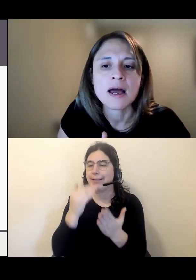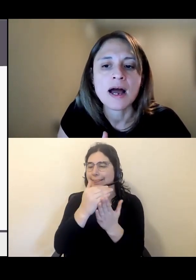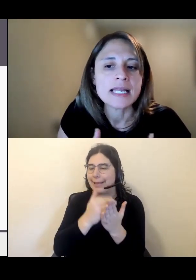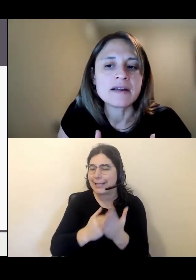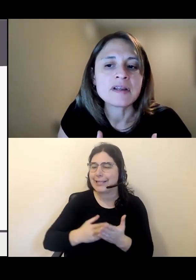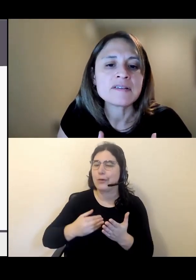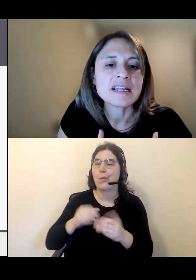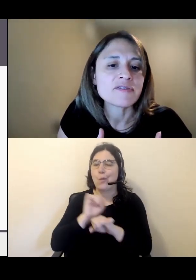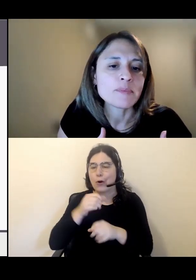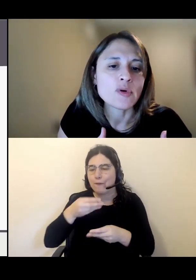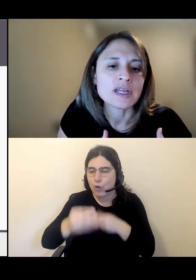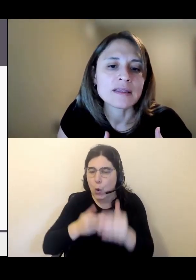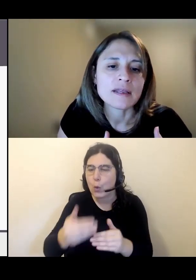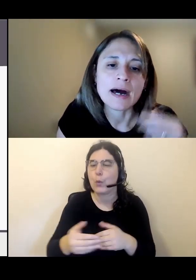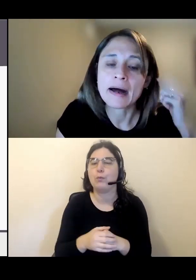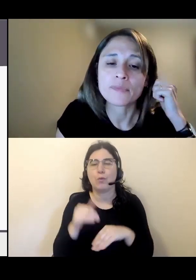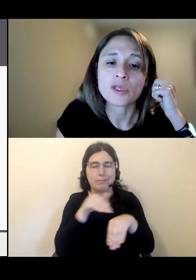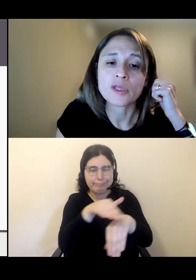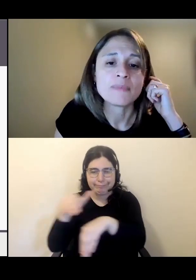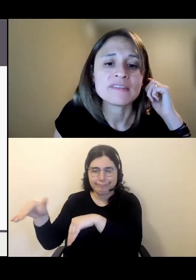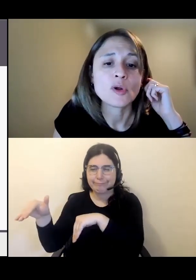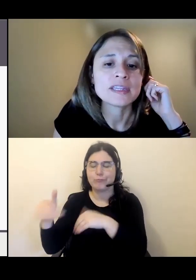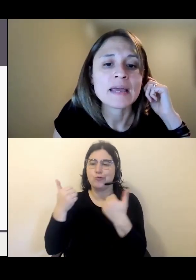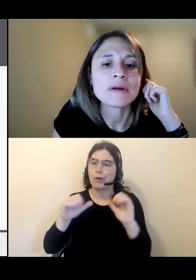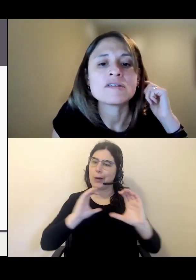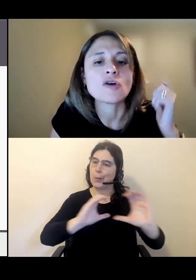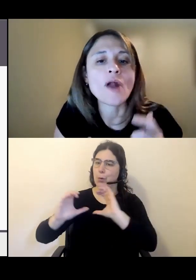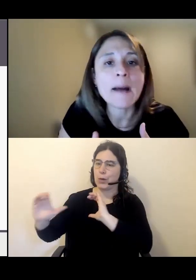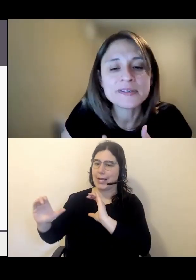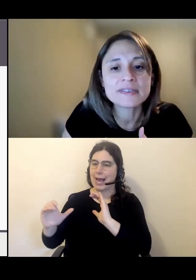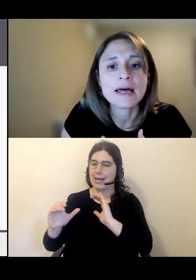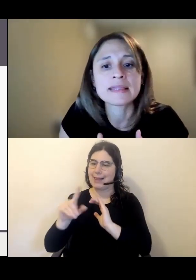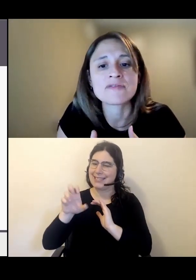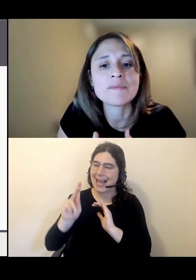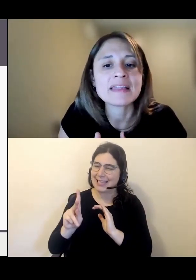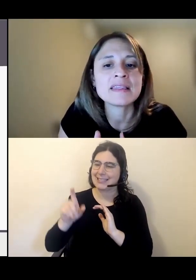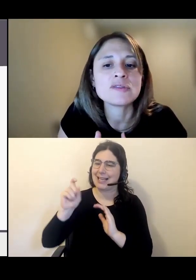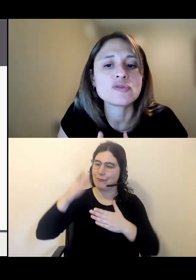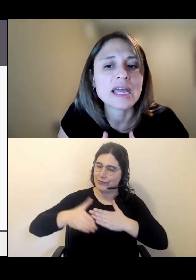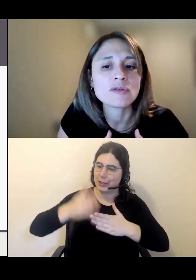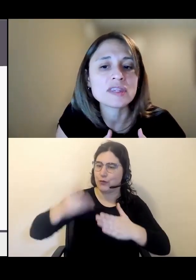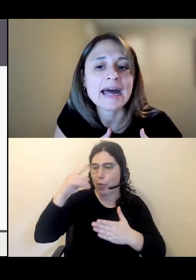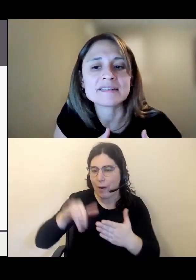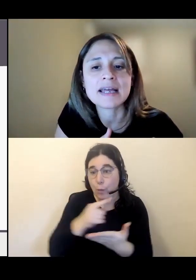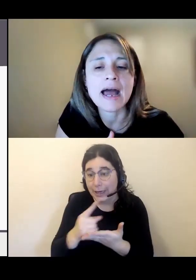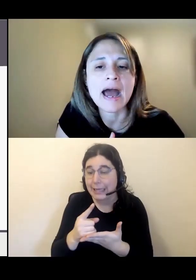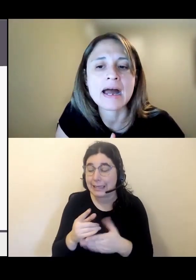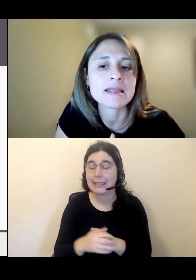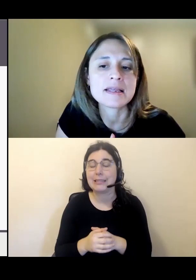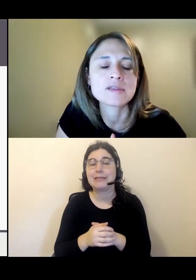team. Learners self-reported using visible timers or apps that reminding them to stay on